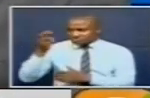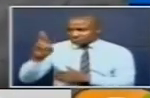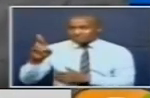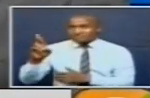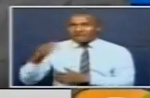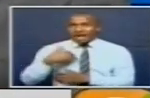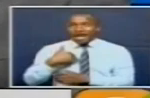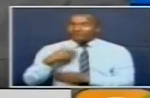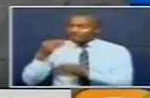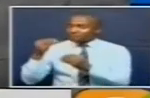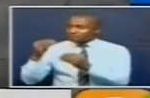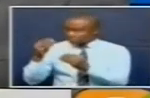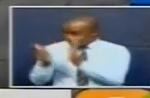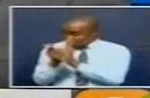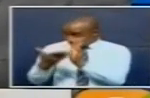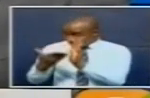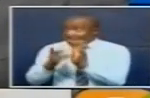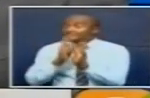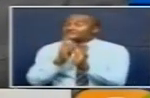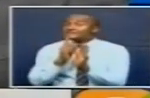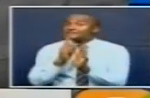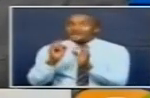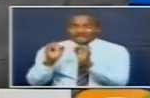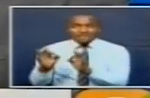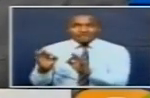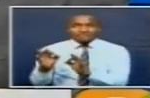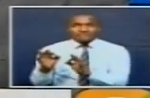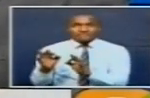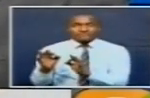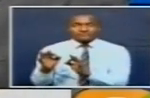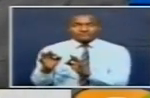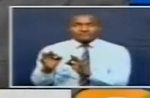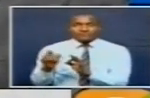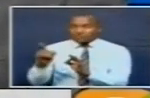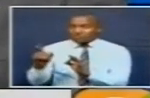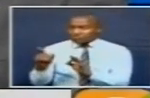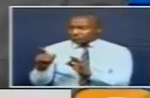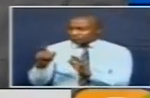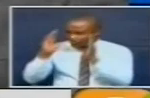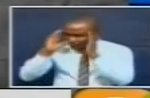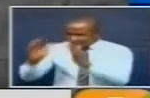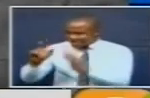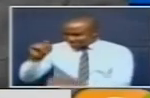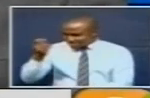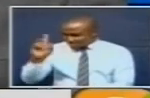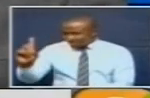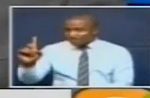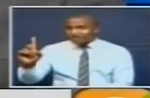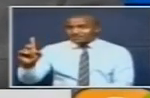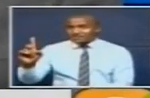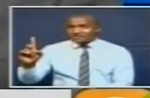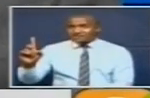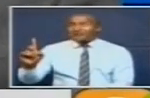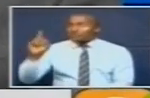in law that says that when you you go for restricted tender, put out a notice